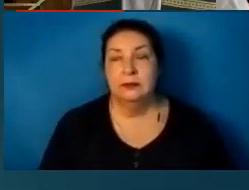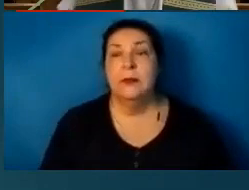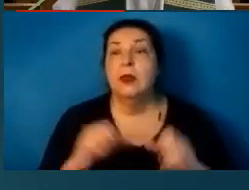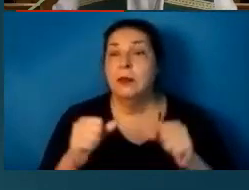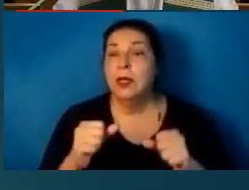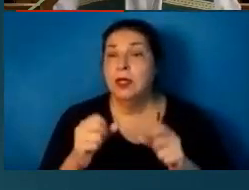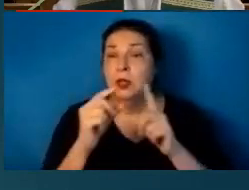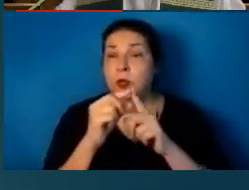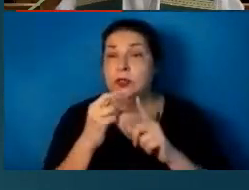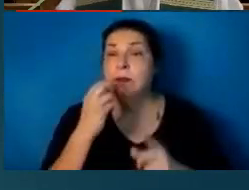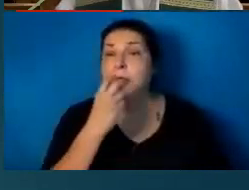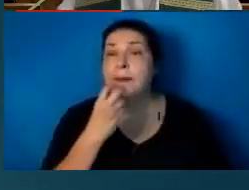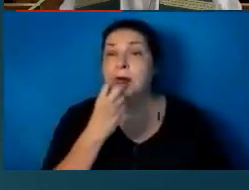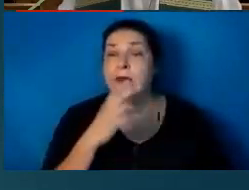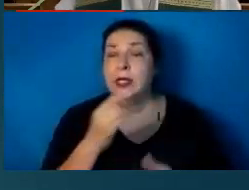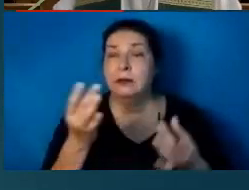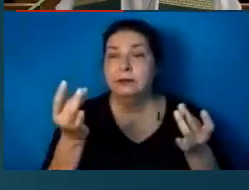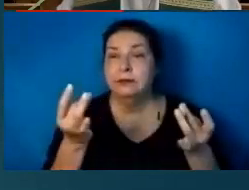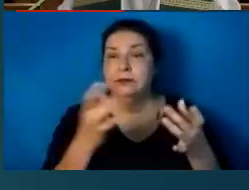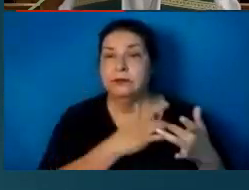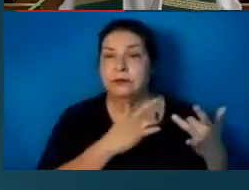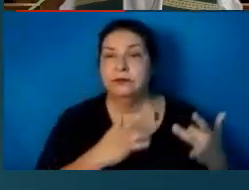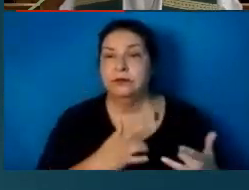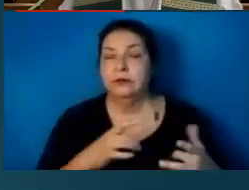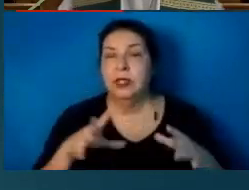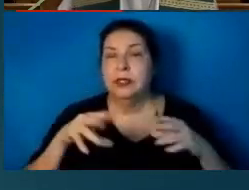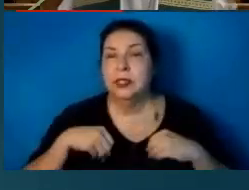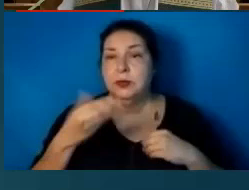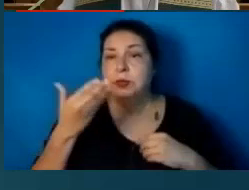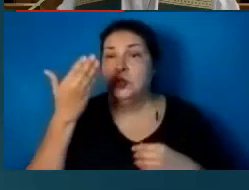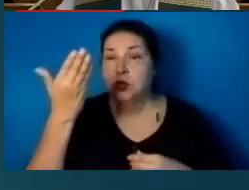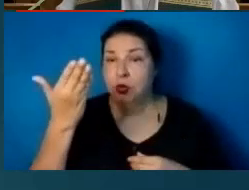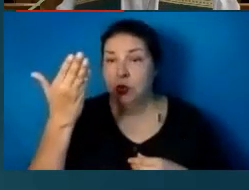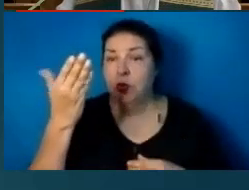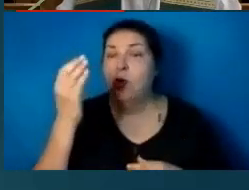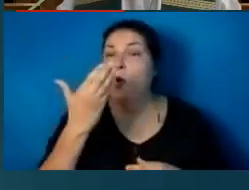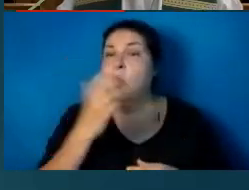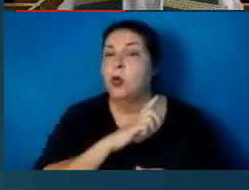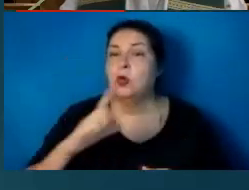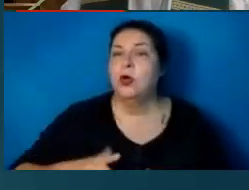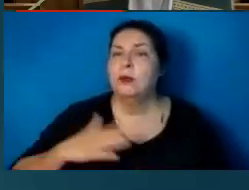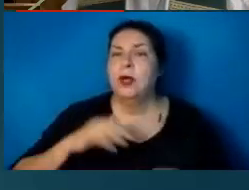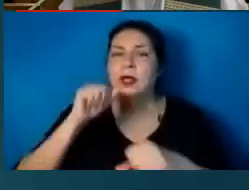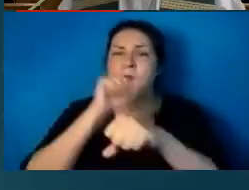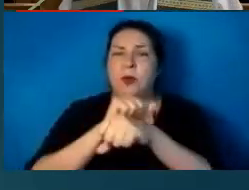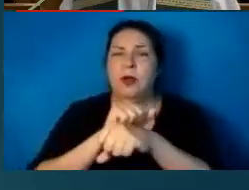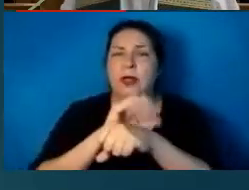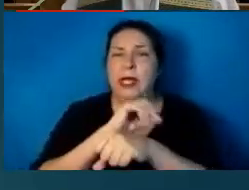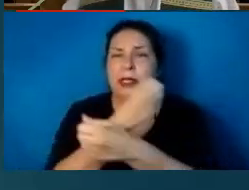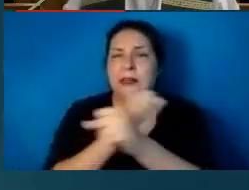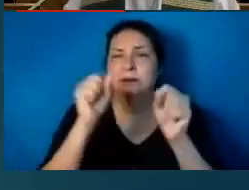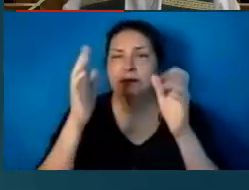Words of my mouth and the meditation of our hearts be acceptable to you, O Lord, my rock and